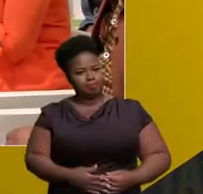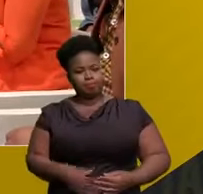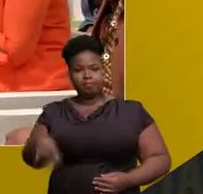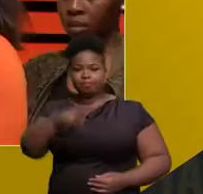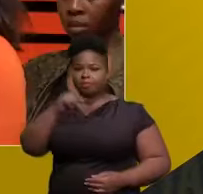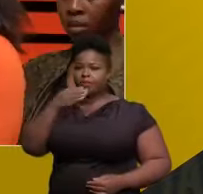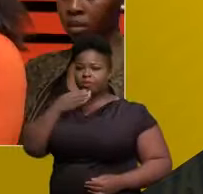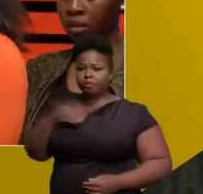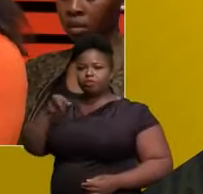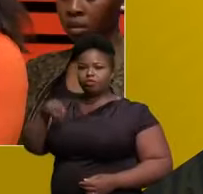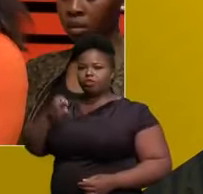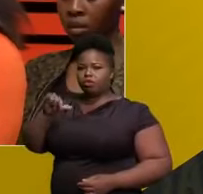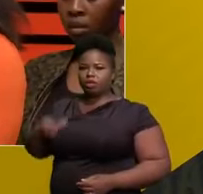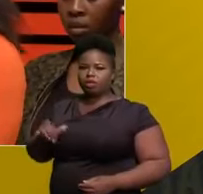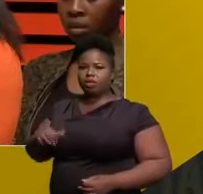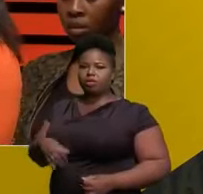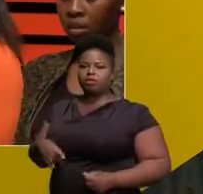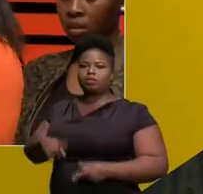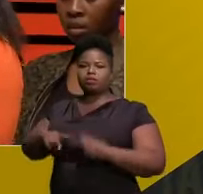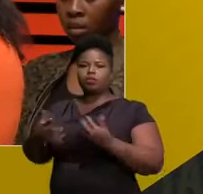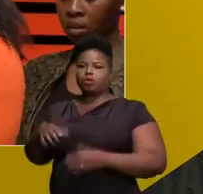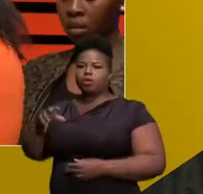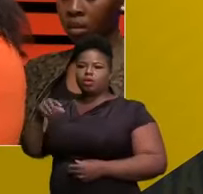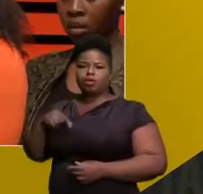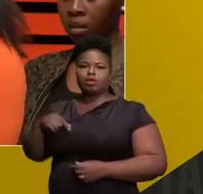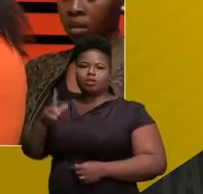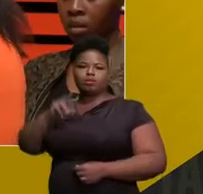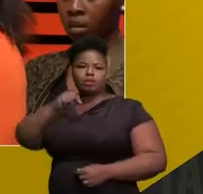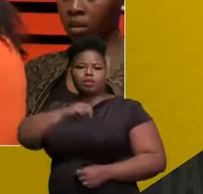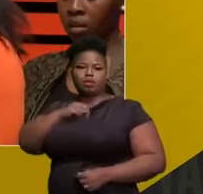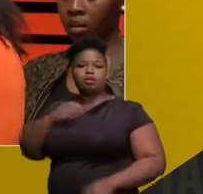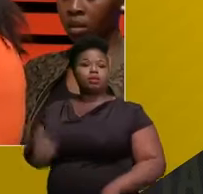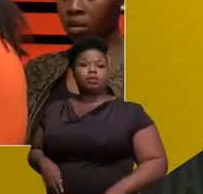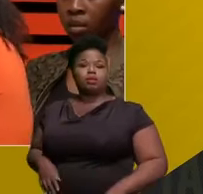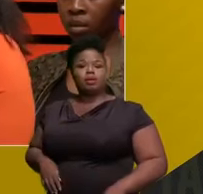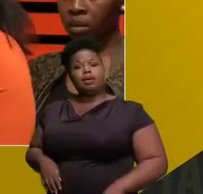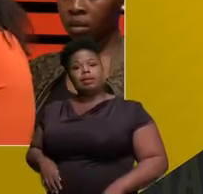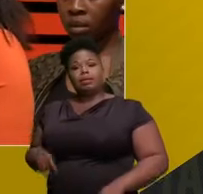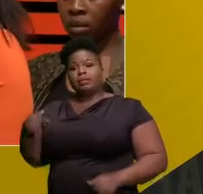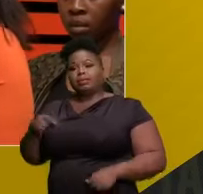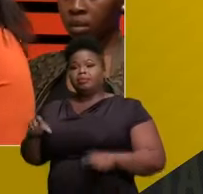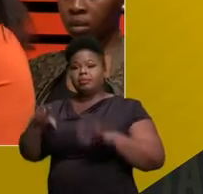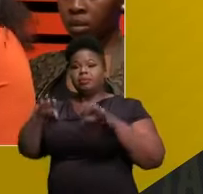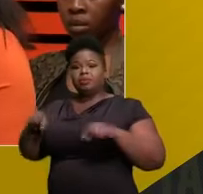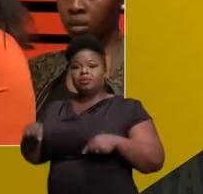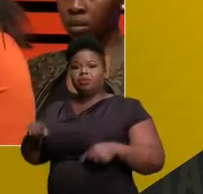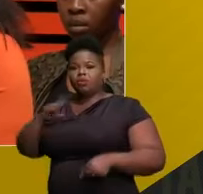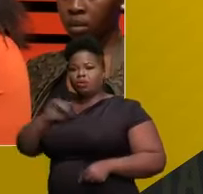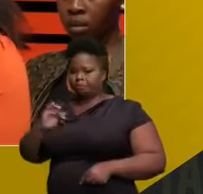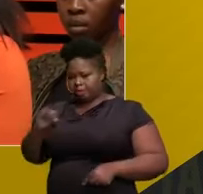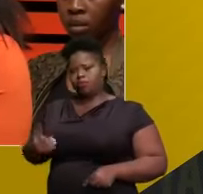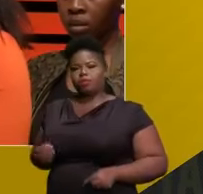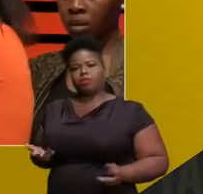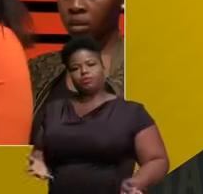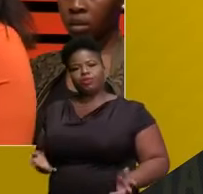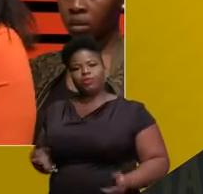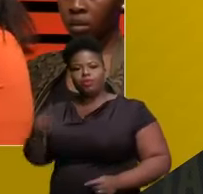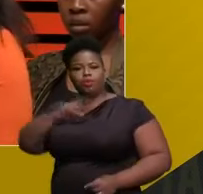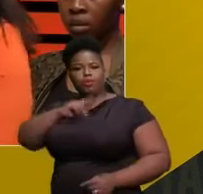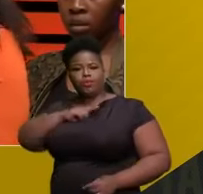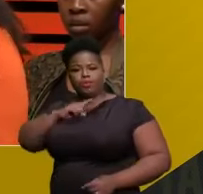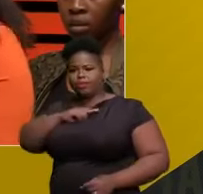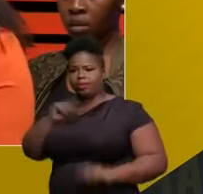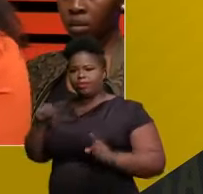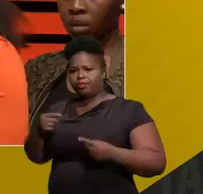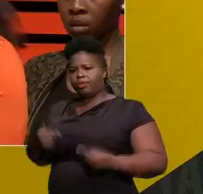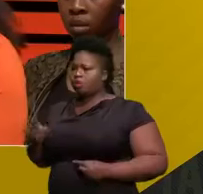lami ngujoy ngwakansele ngibuya eglenco I would say right now my biggest fear it's being a woman itself because you